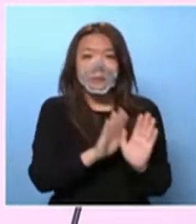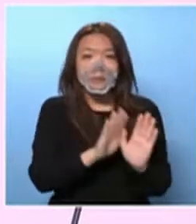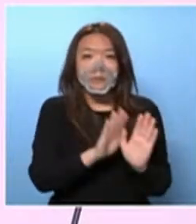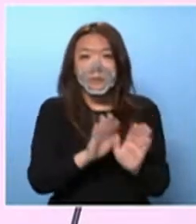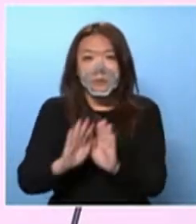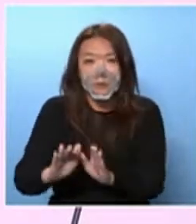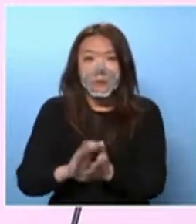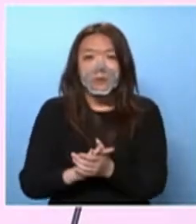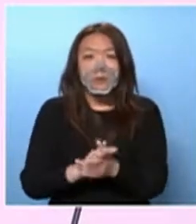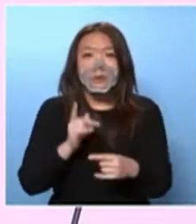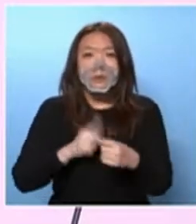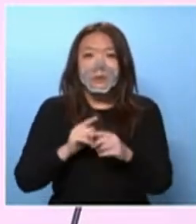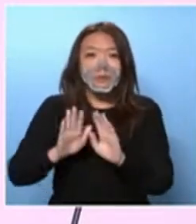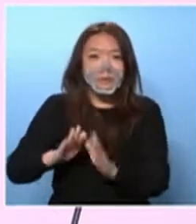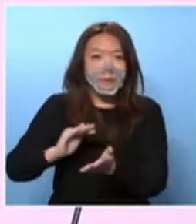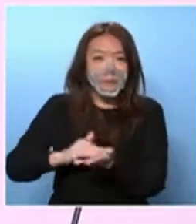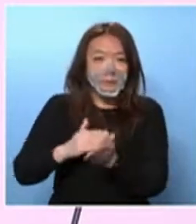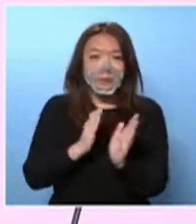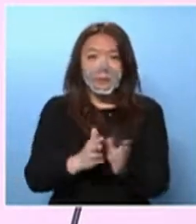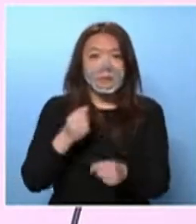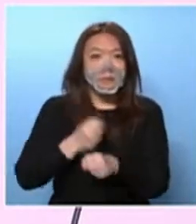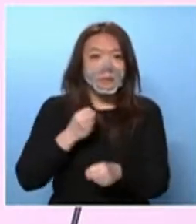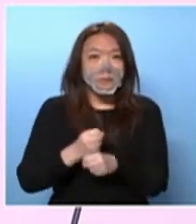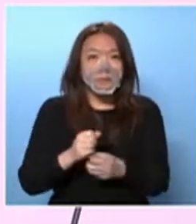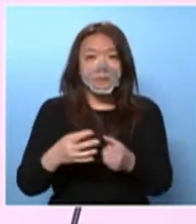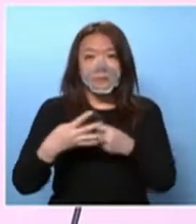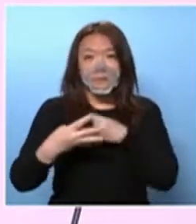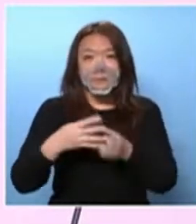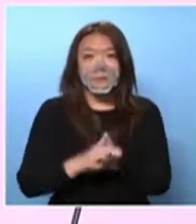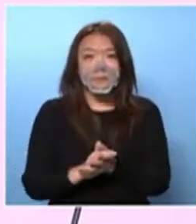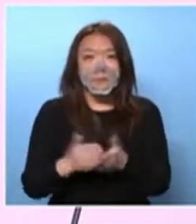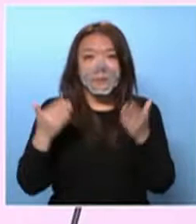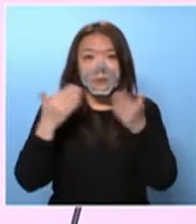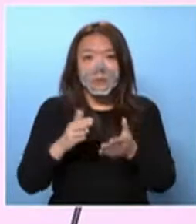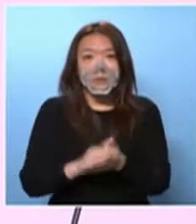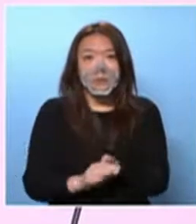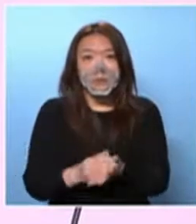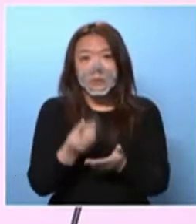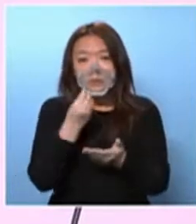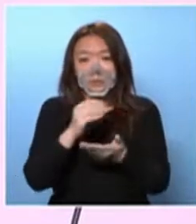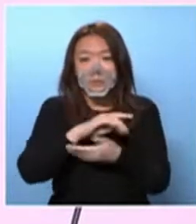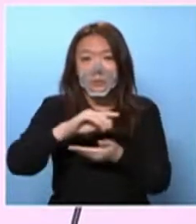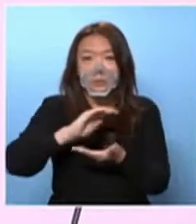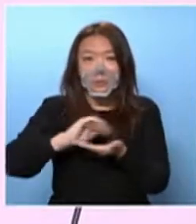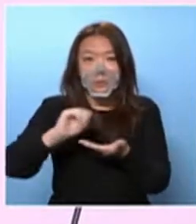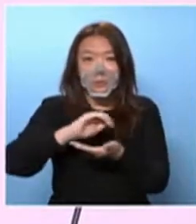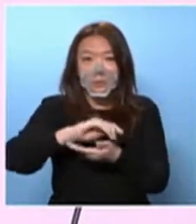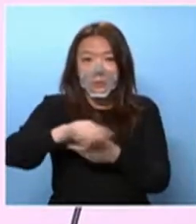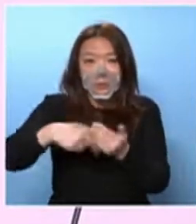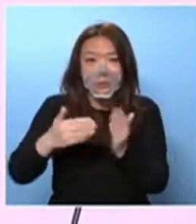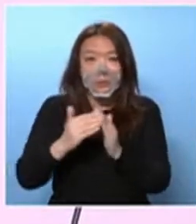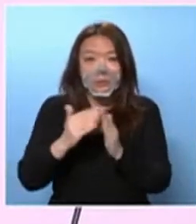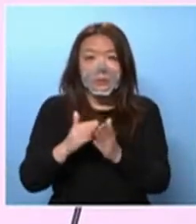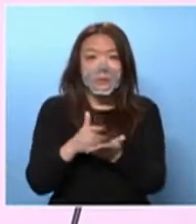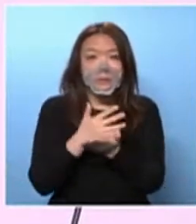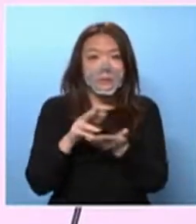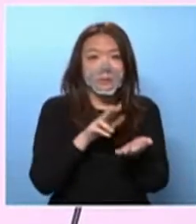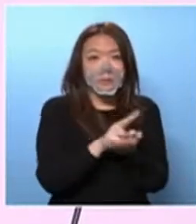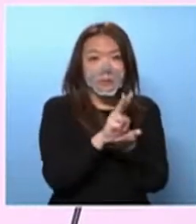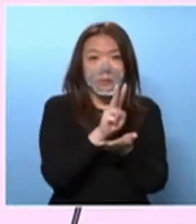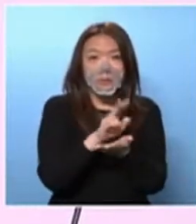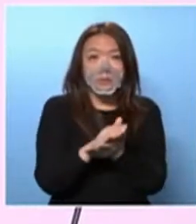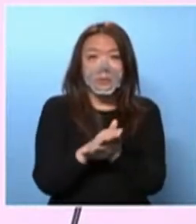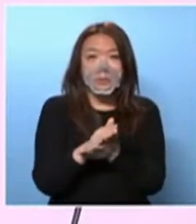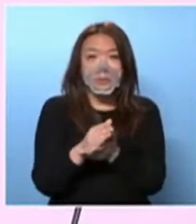procure anti-epidemic items and services, implement anti-epidemic measures, etc. D. A total